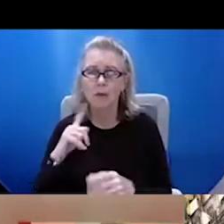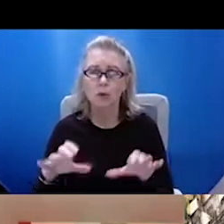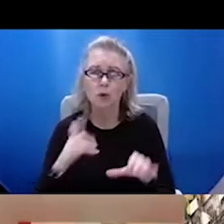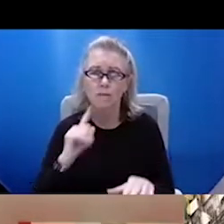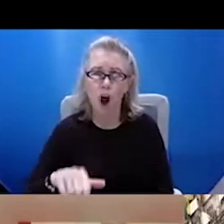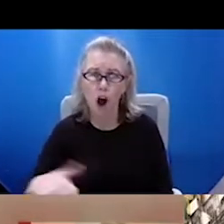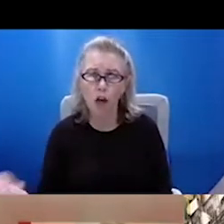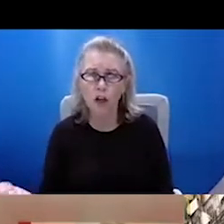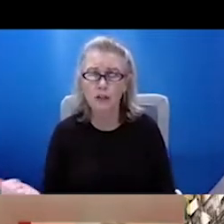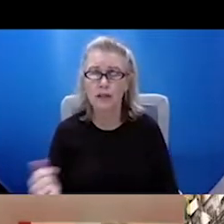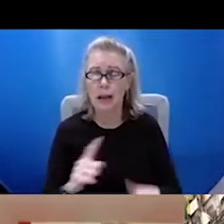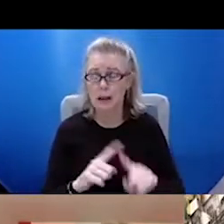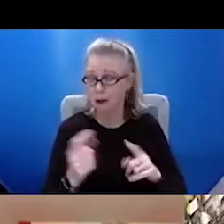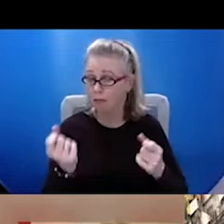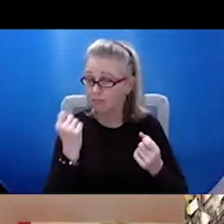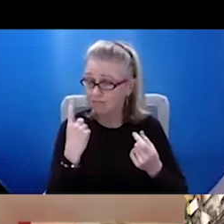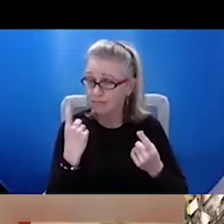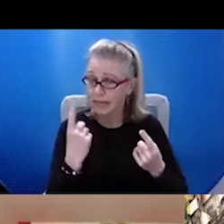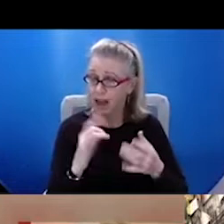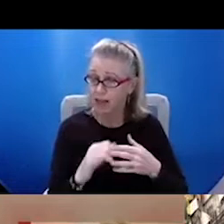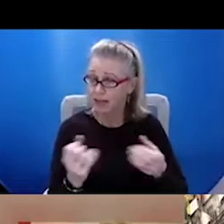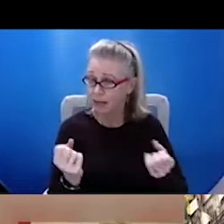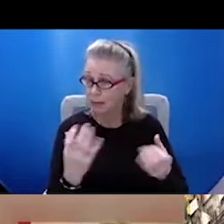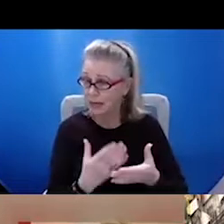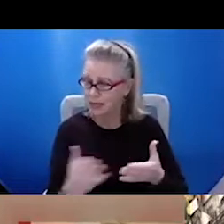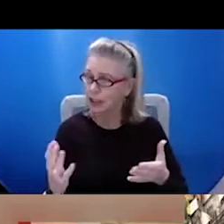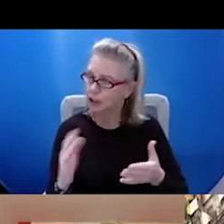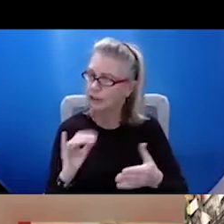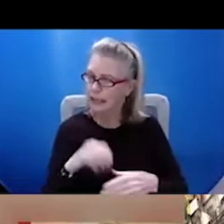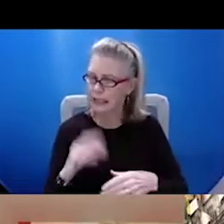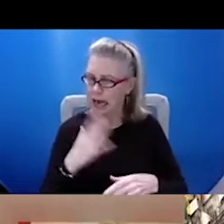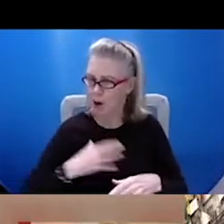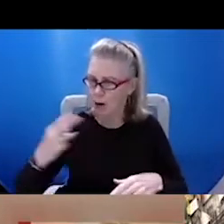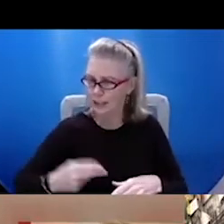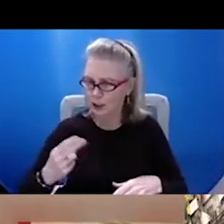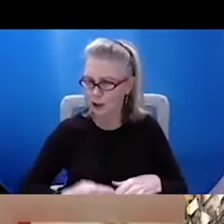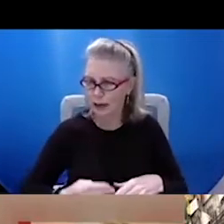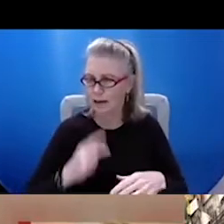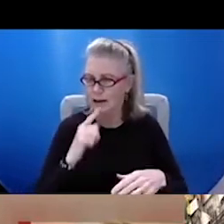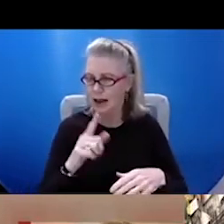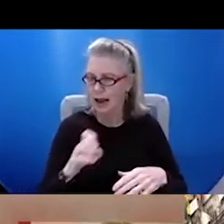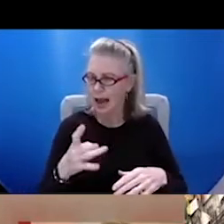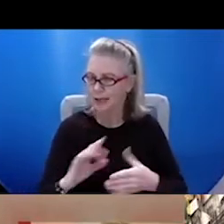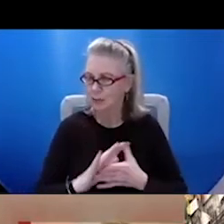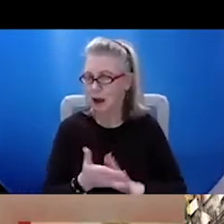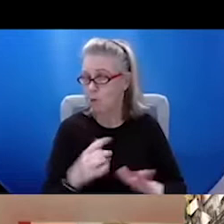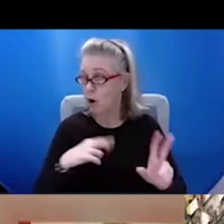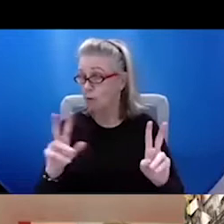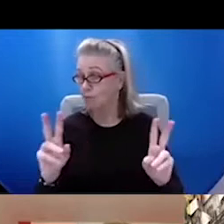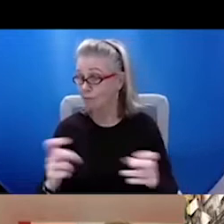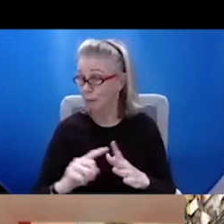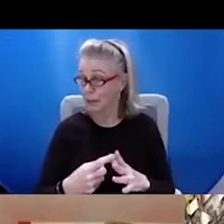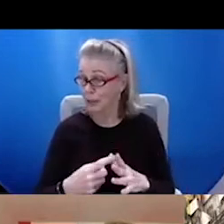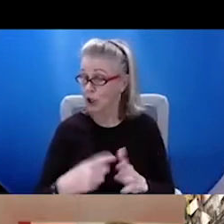Yet, notwithstanding the many failures punctuating our history, Le 18 has become what I titled at the beginning, drawing